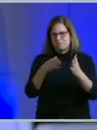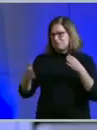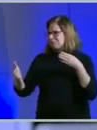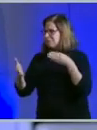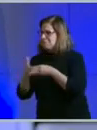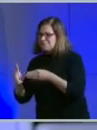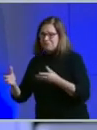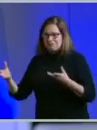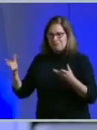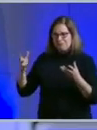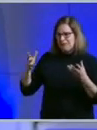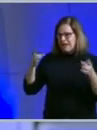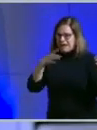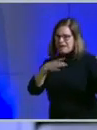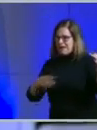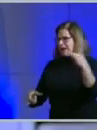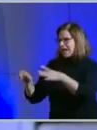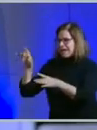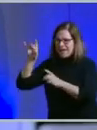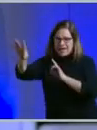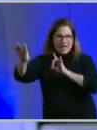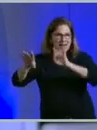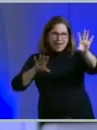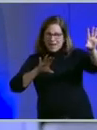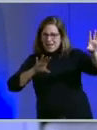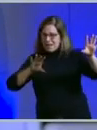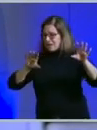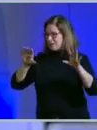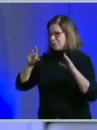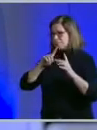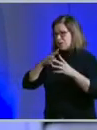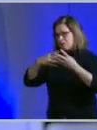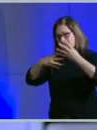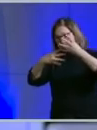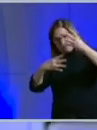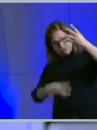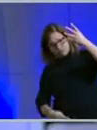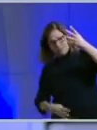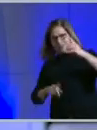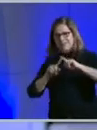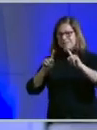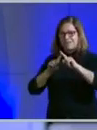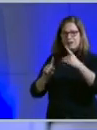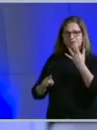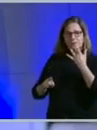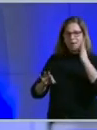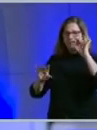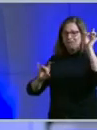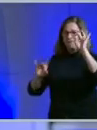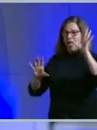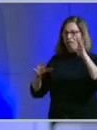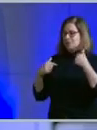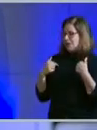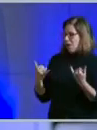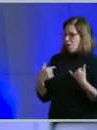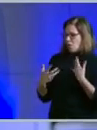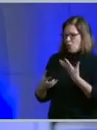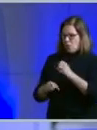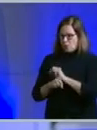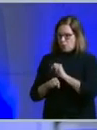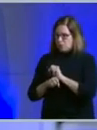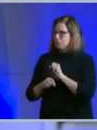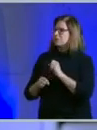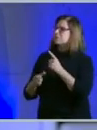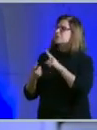families have been touched by it, and the whole community has been touched by it. And so our work then to address our young people's rehabilitation, but to address